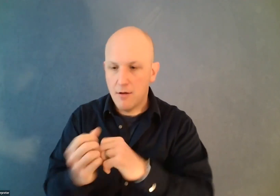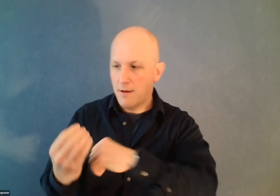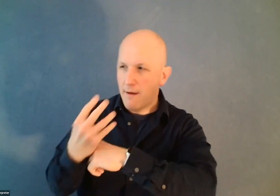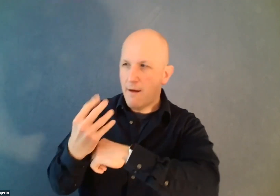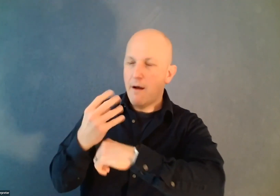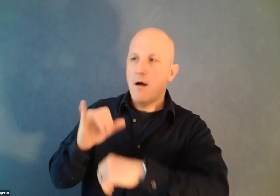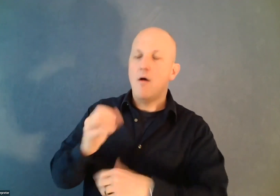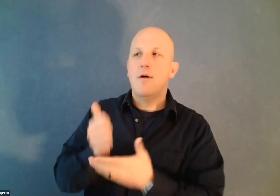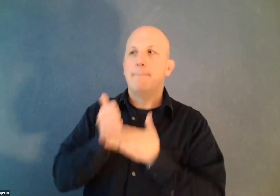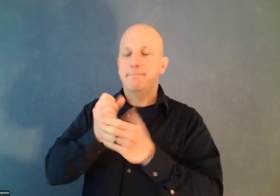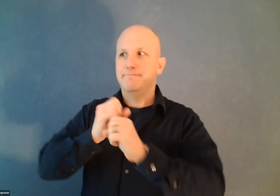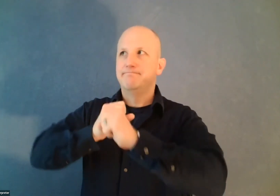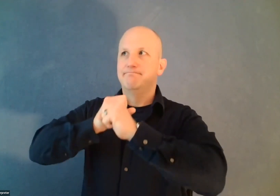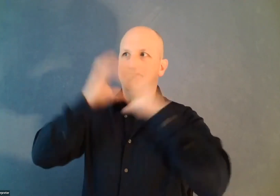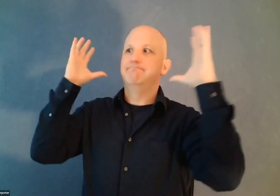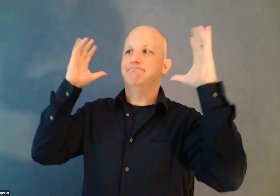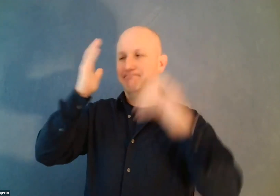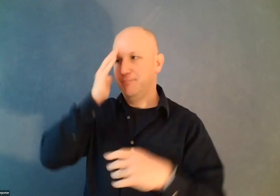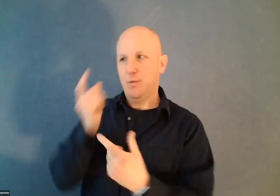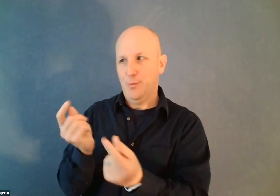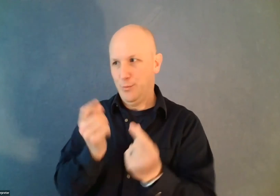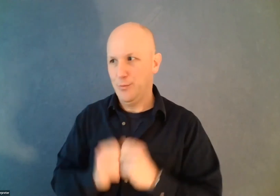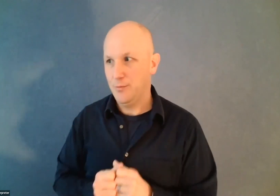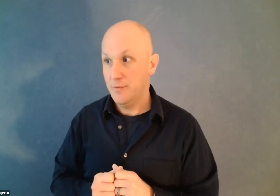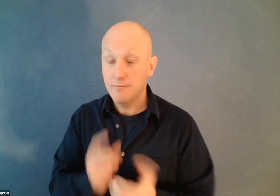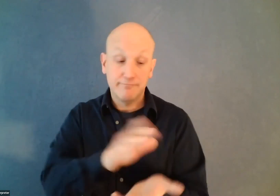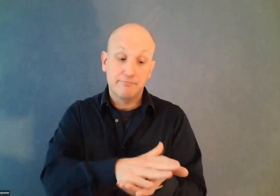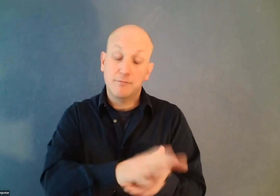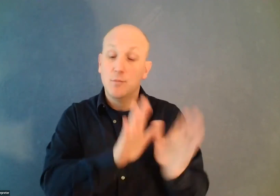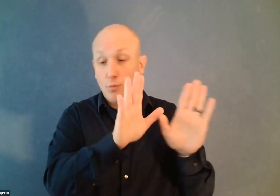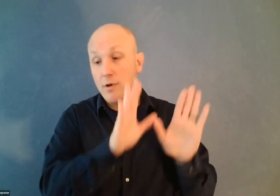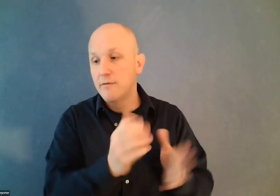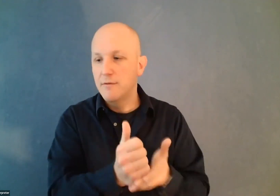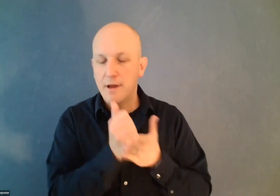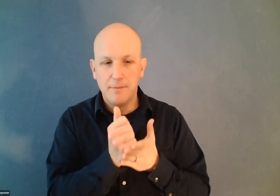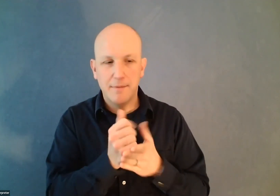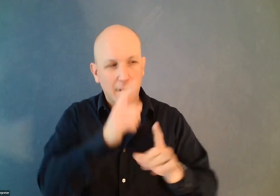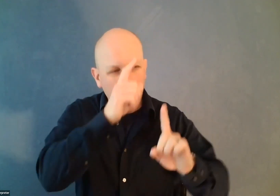amazing because it really fine-tuned and my goals for myself.